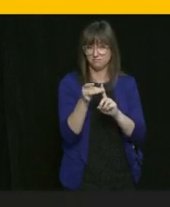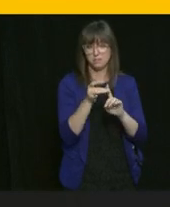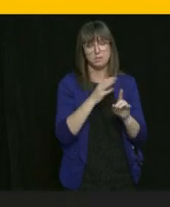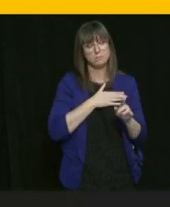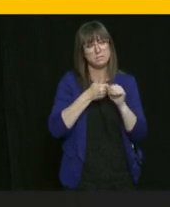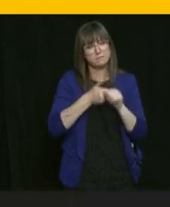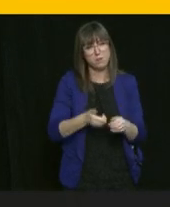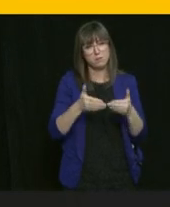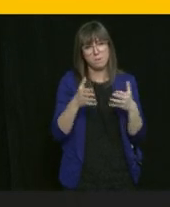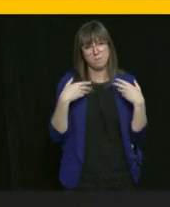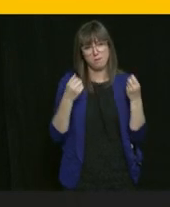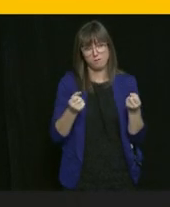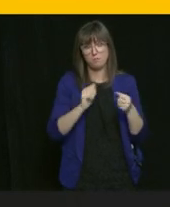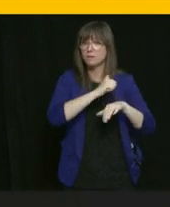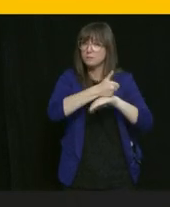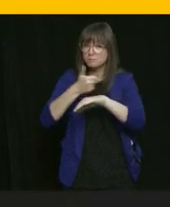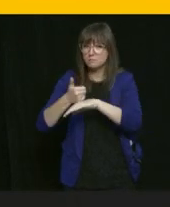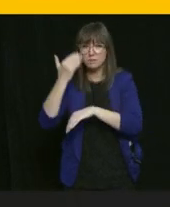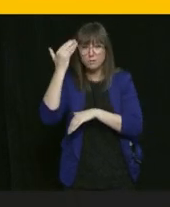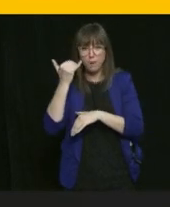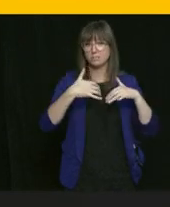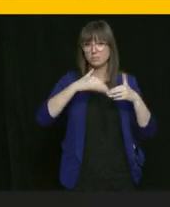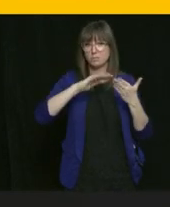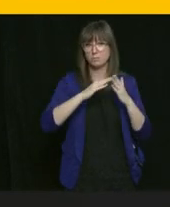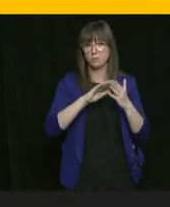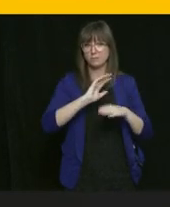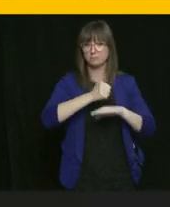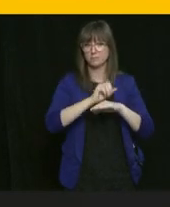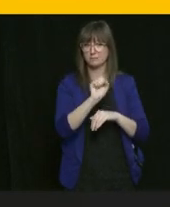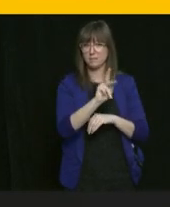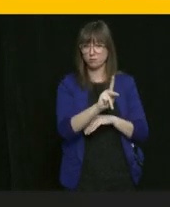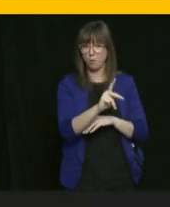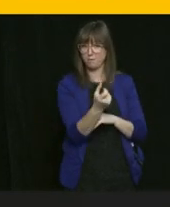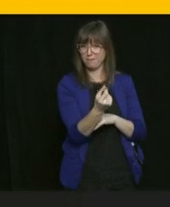These measures were put in place because they work.